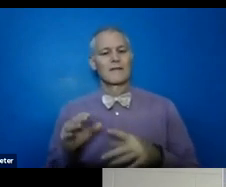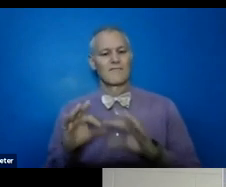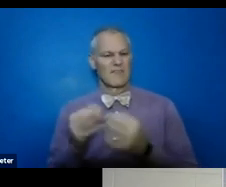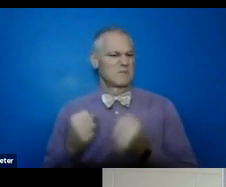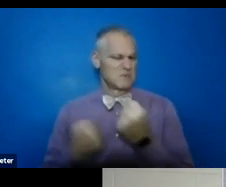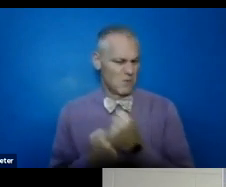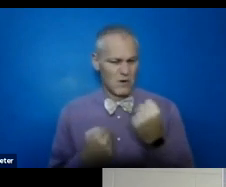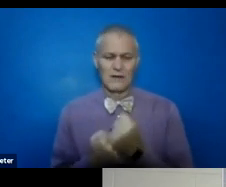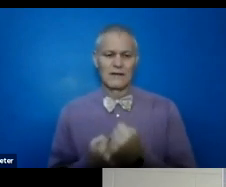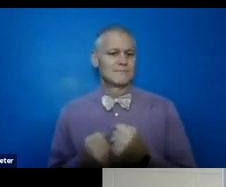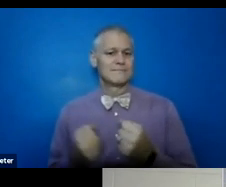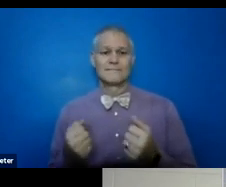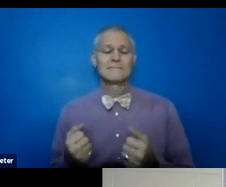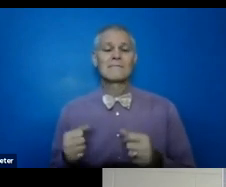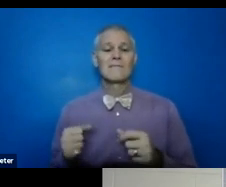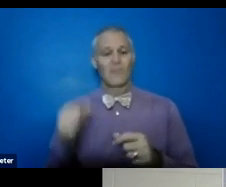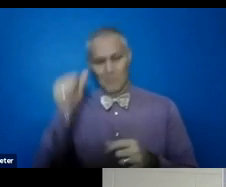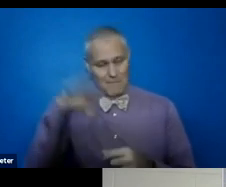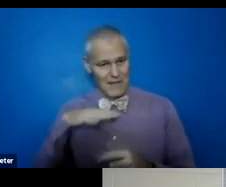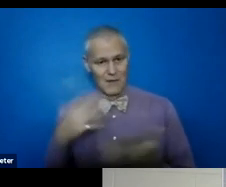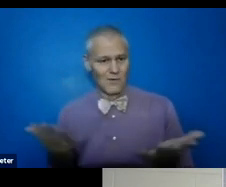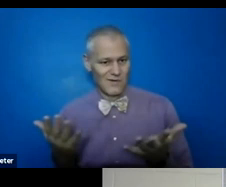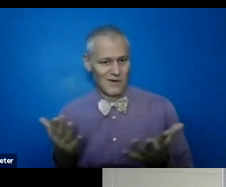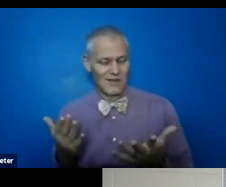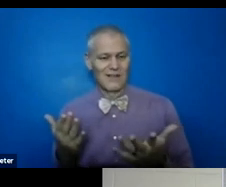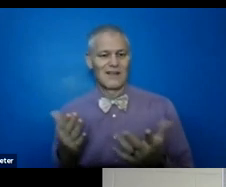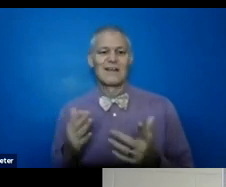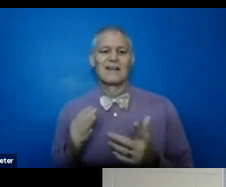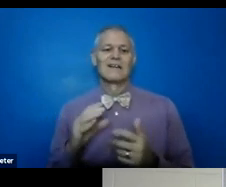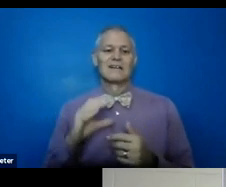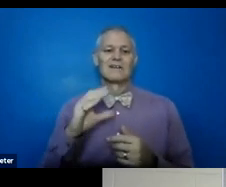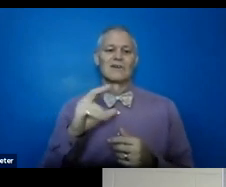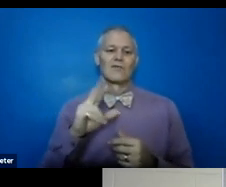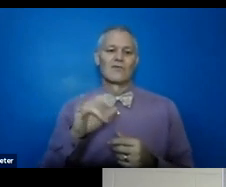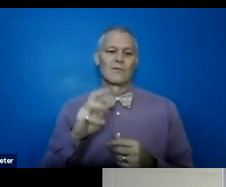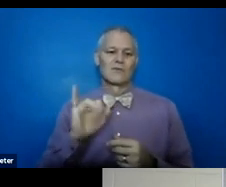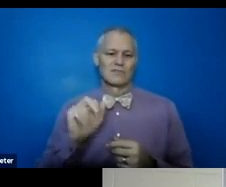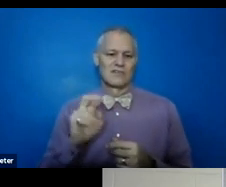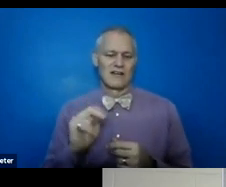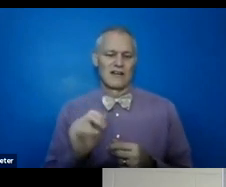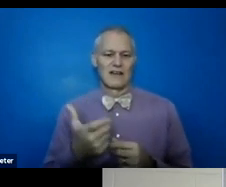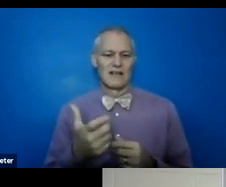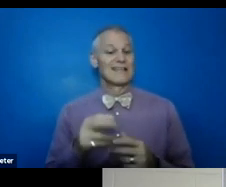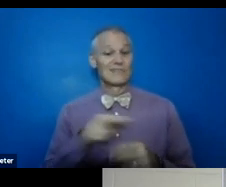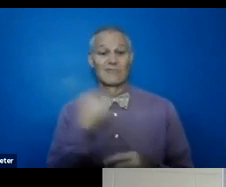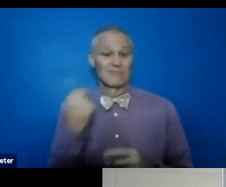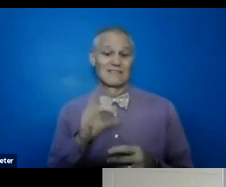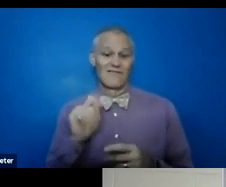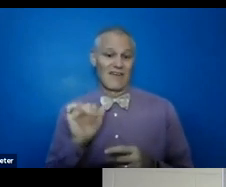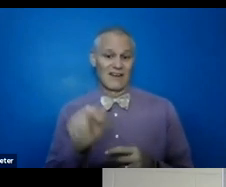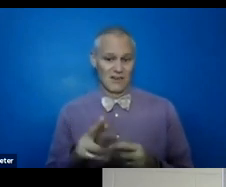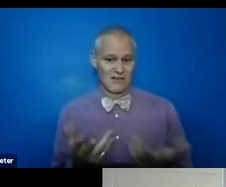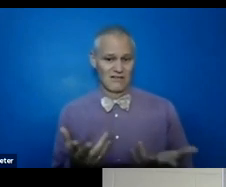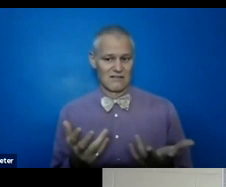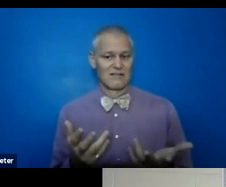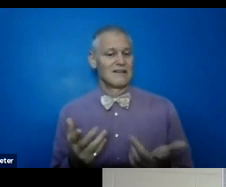support. But for many of our men, it's criminogenic, meaning like it's actually like a crime produced, it's a risk factor. It's a risk factor because